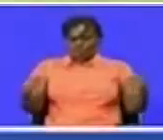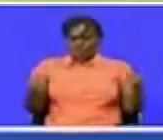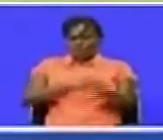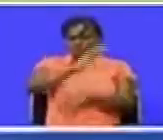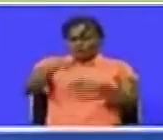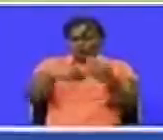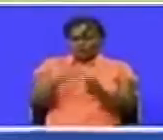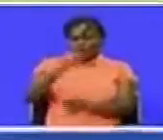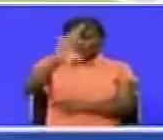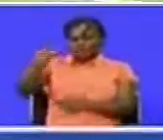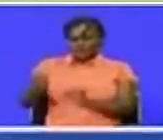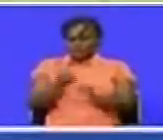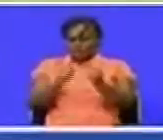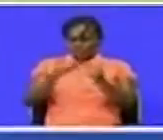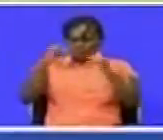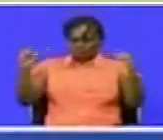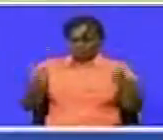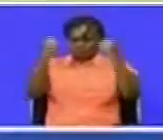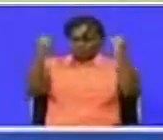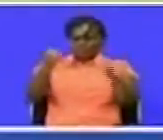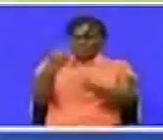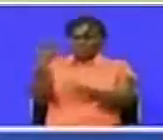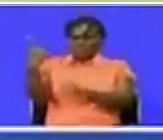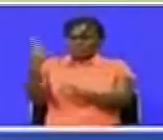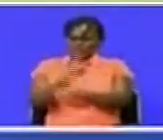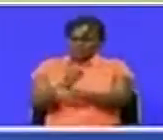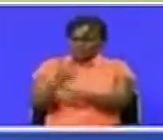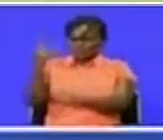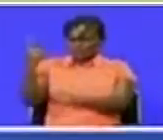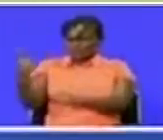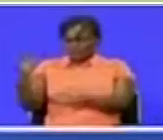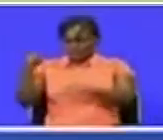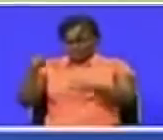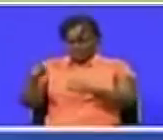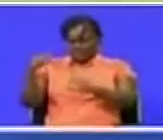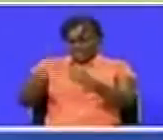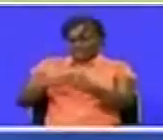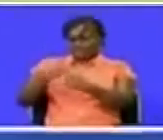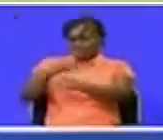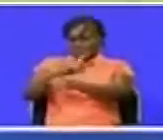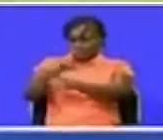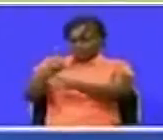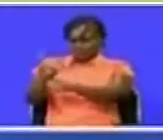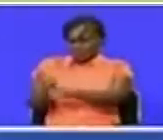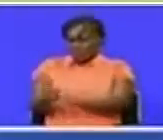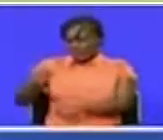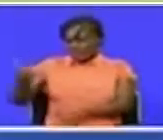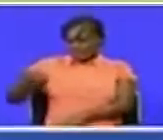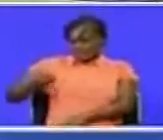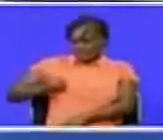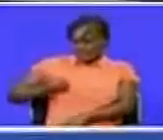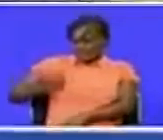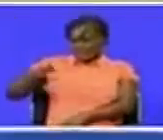Games winner Alice Aprot is to victory, clocking 31 minutes 41.78 seconds. Pauline Wangui and